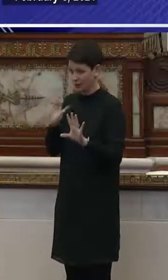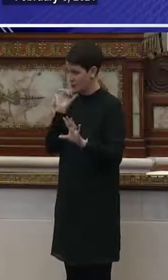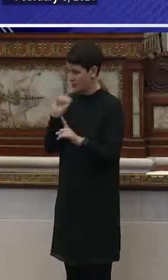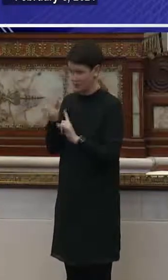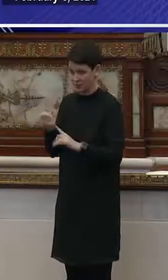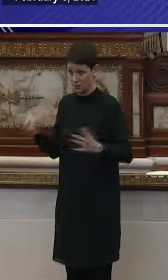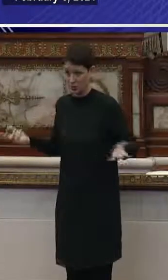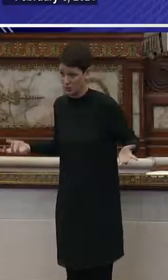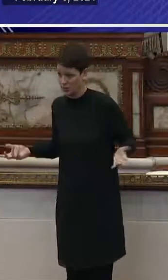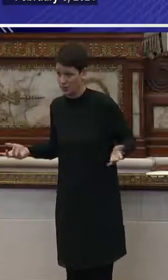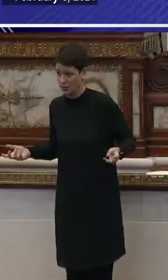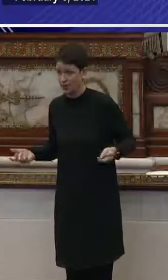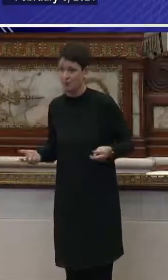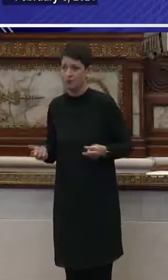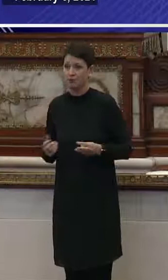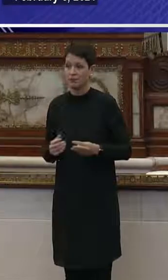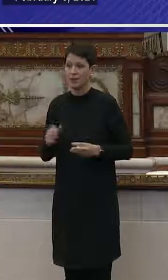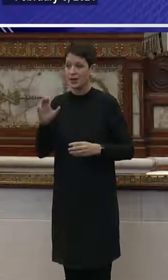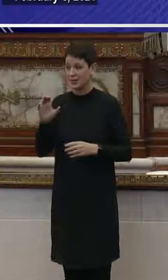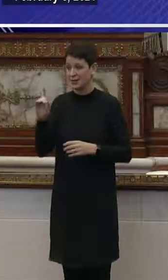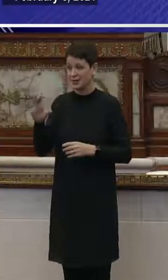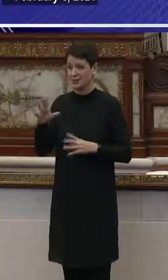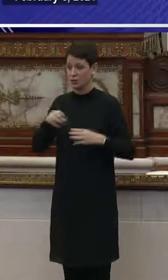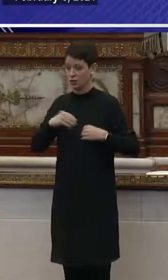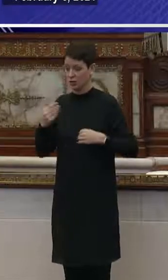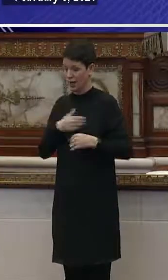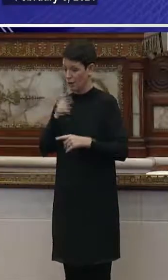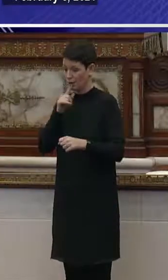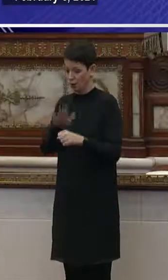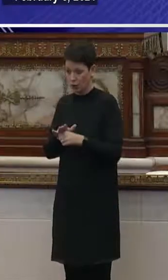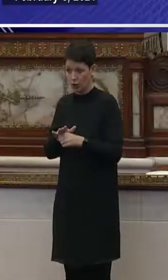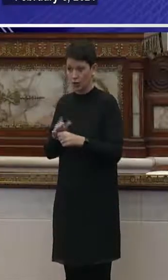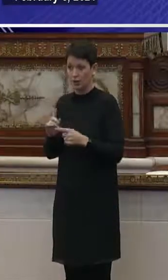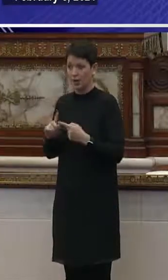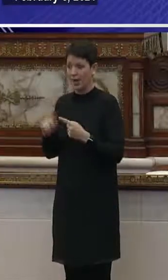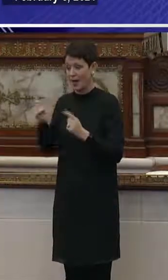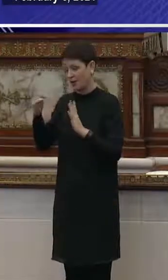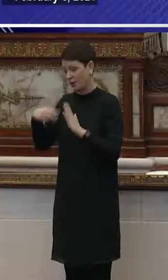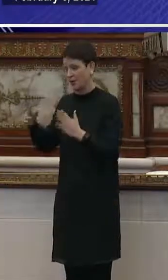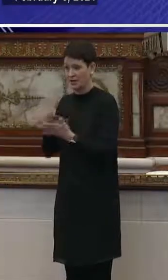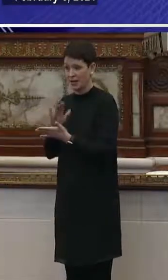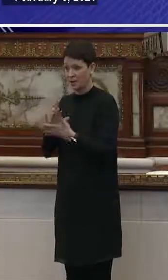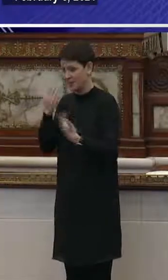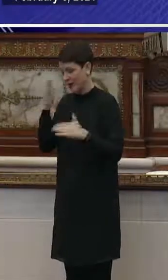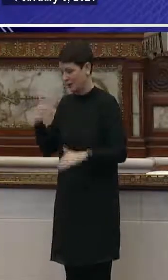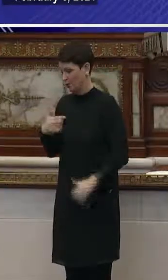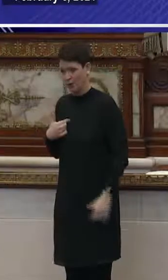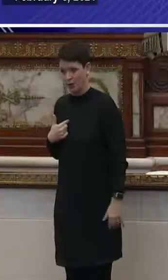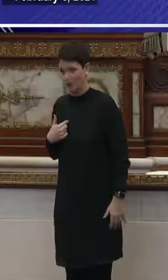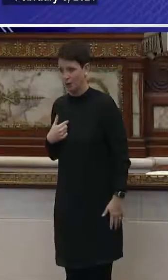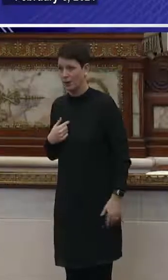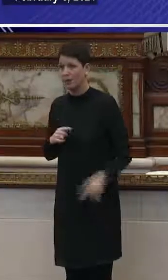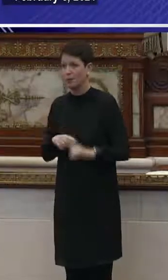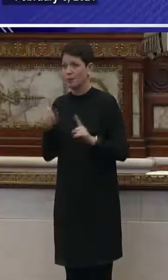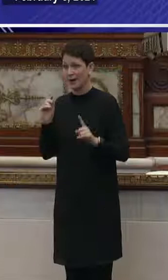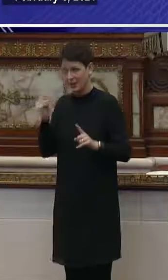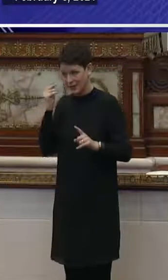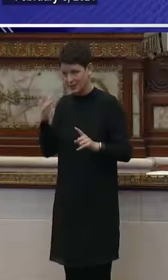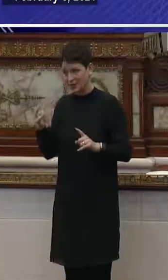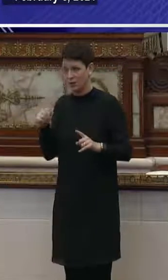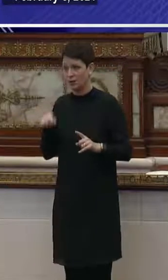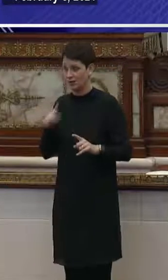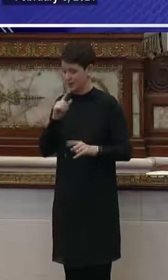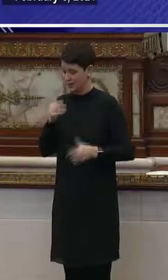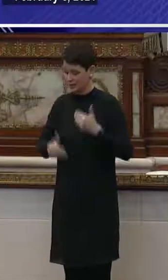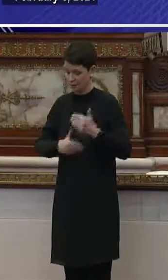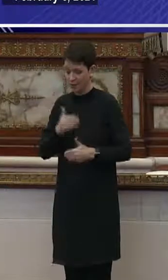case. So I don't know whether the CDC took our word for it, how they reviewed those documents. I can't speak to that. What I can speak to is that this is the